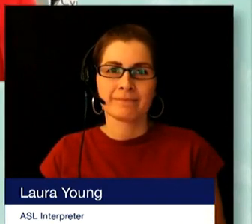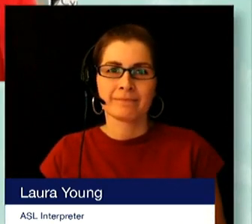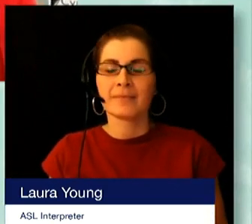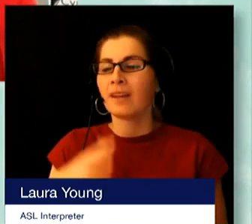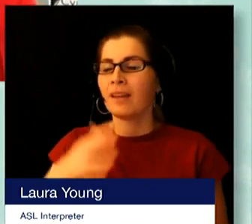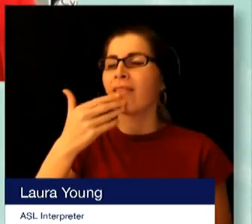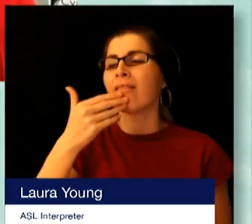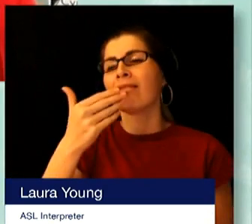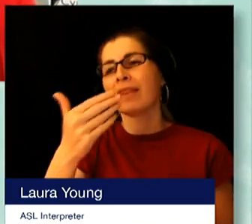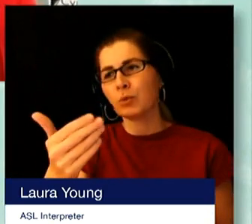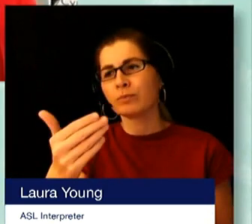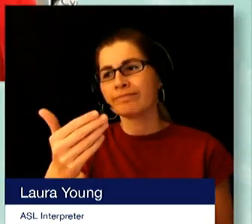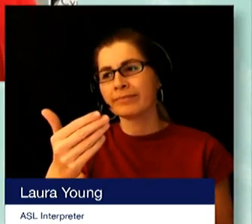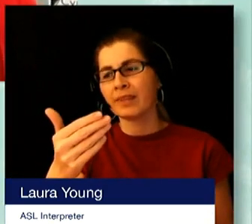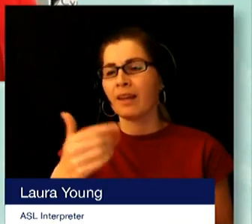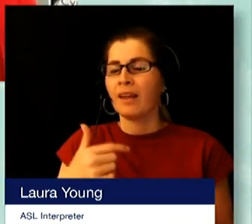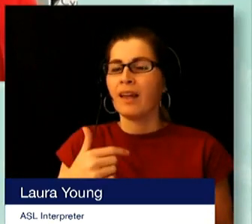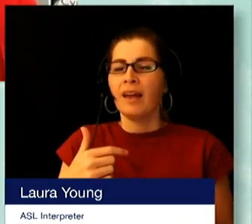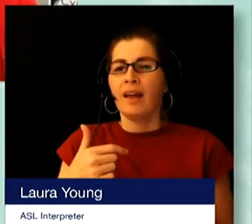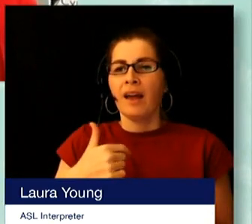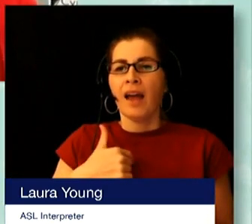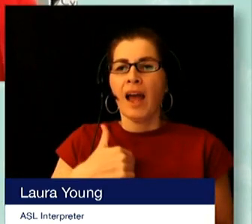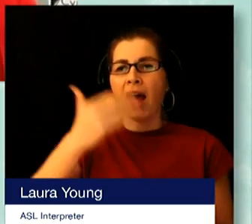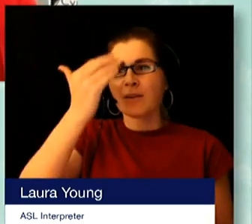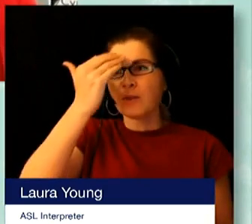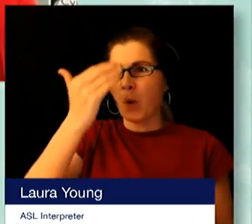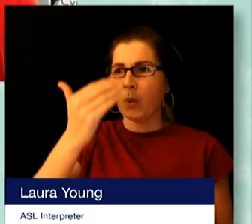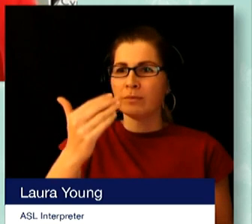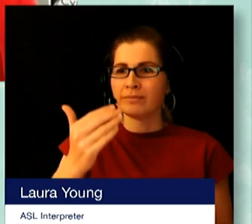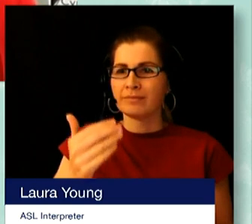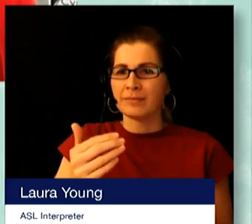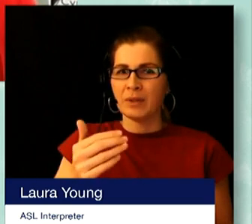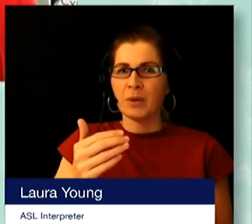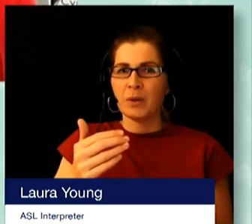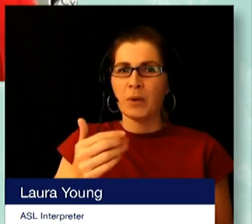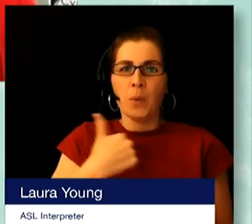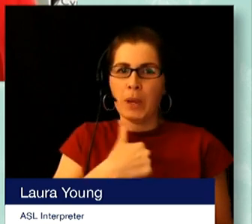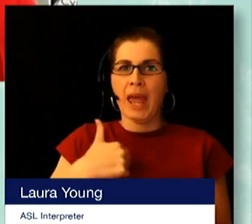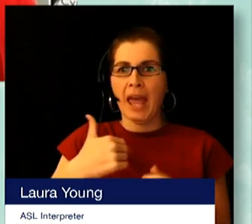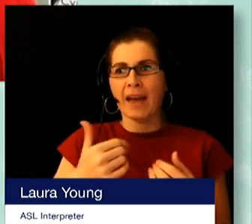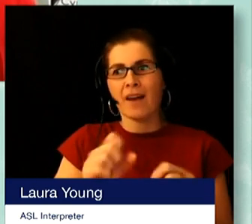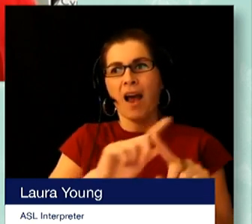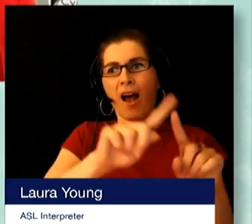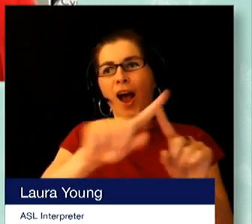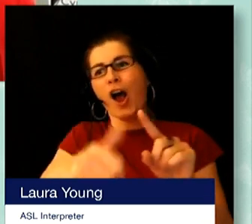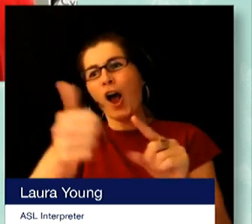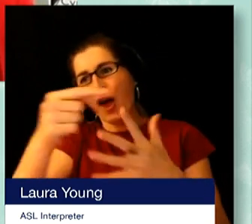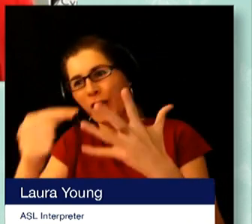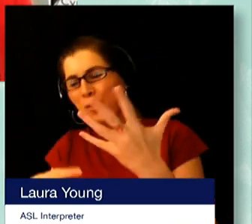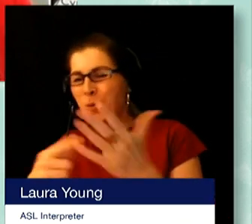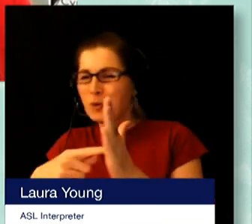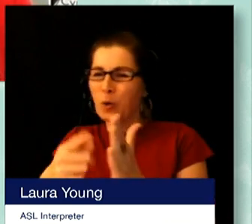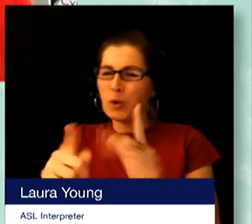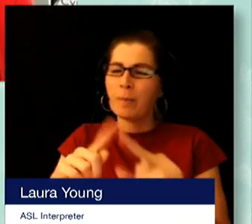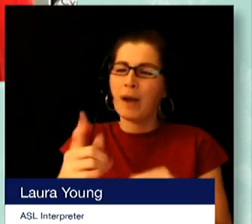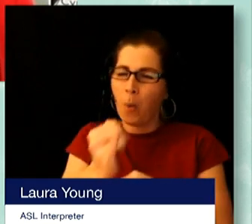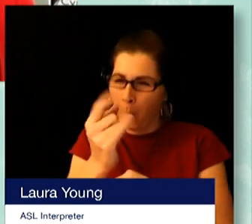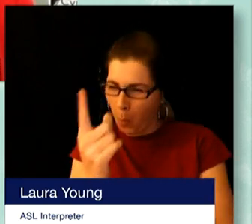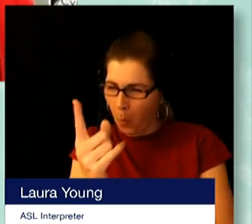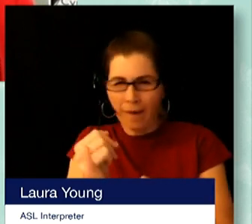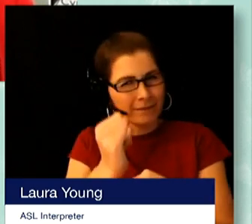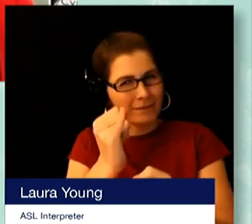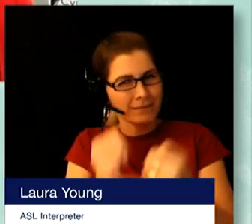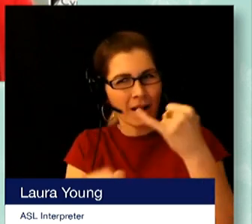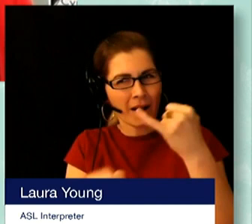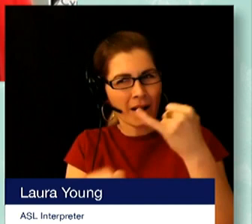Thank you. So I don't want to, I know there's a whole packed show that we want to get to, but I do want to ask you one final question, Cyntoia, before we